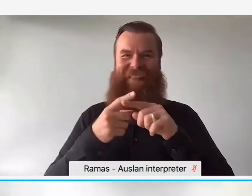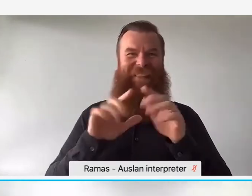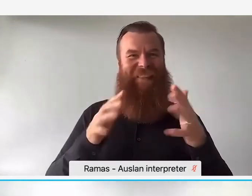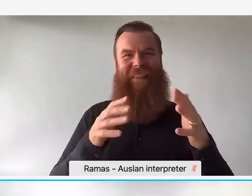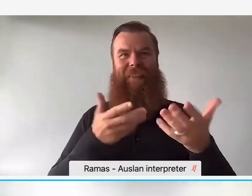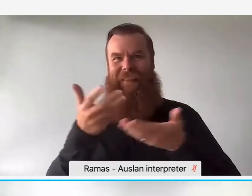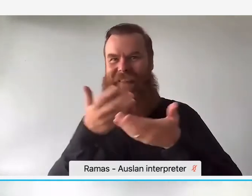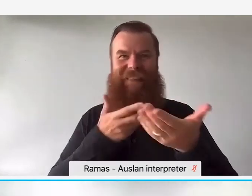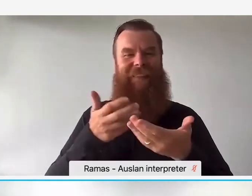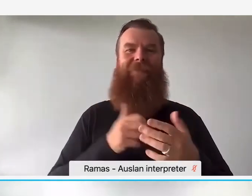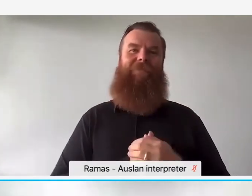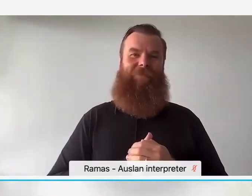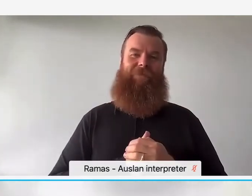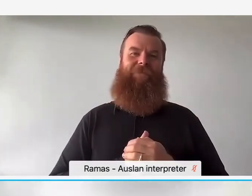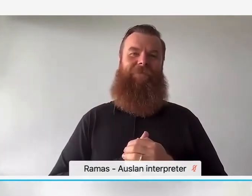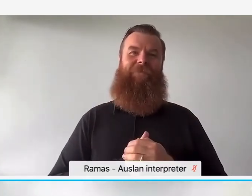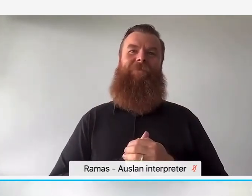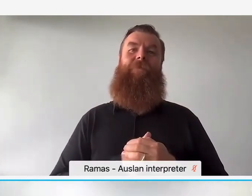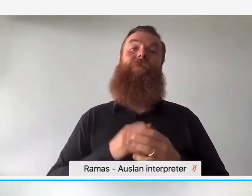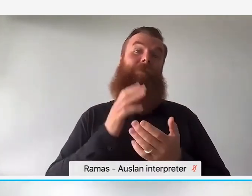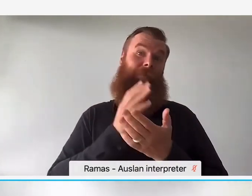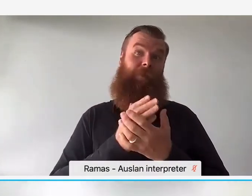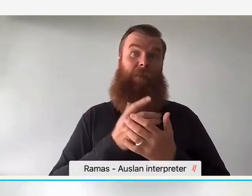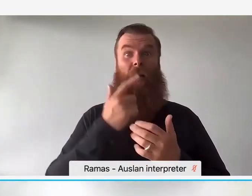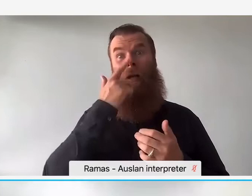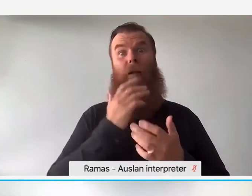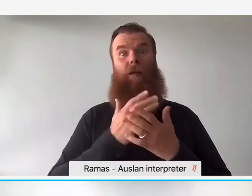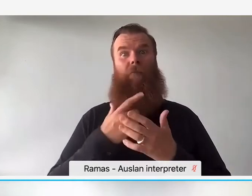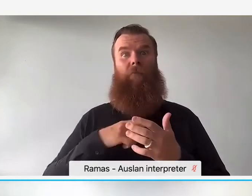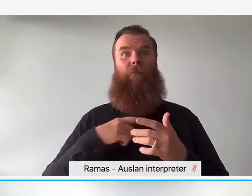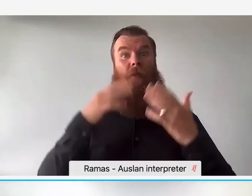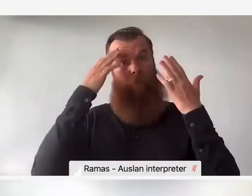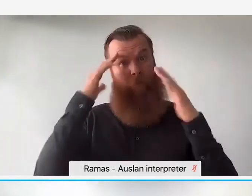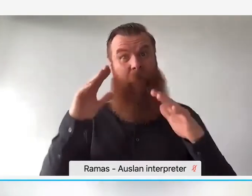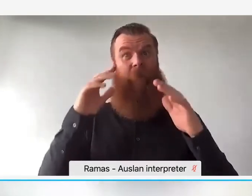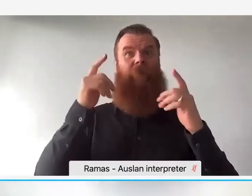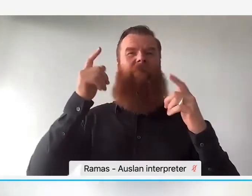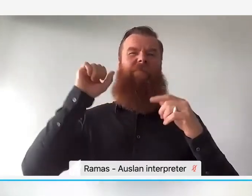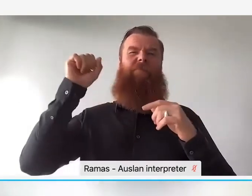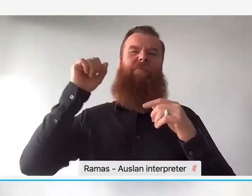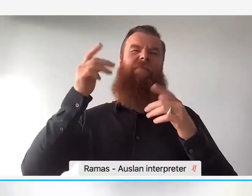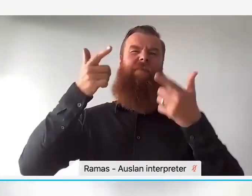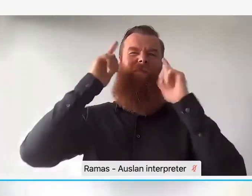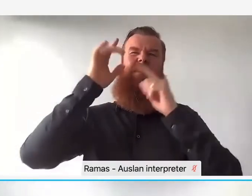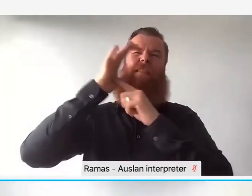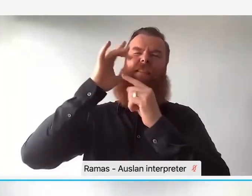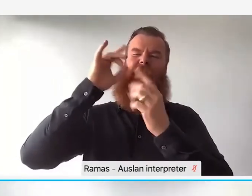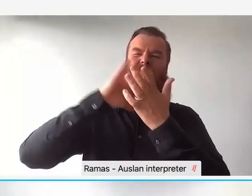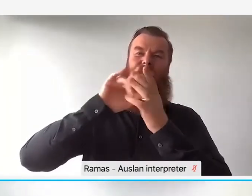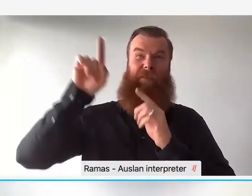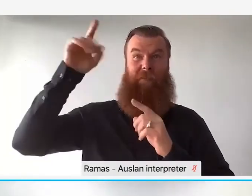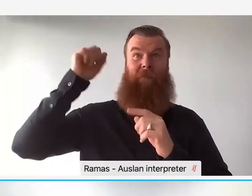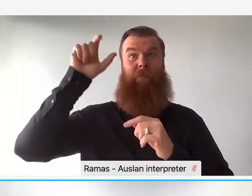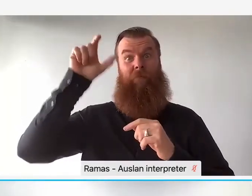our experience was having the presence of the residential manager from Longreach, who had a lot of experience